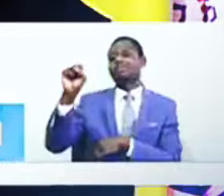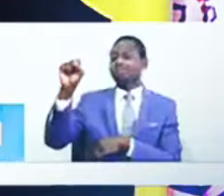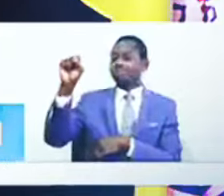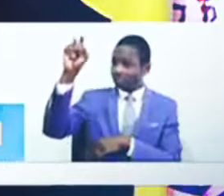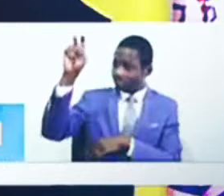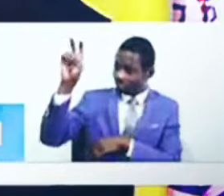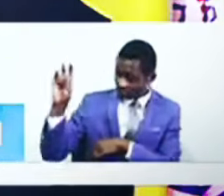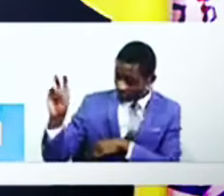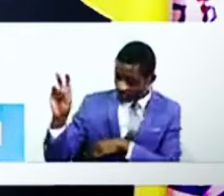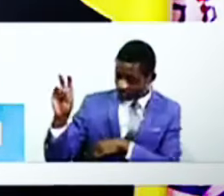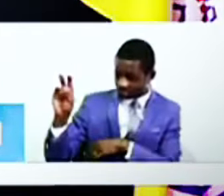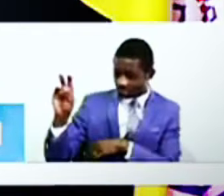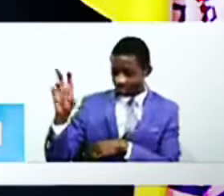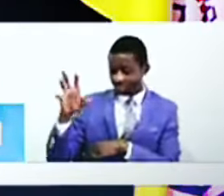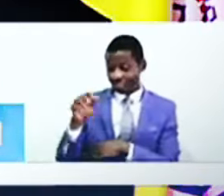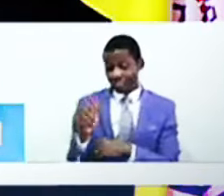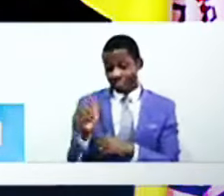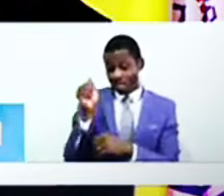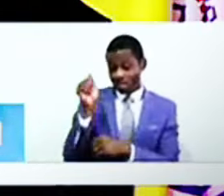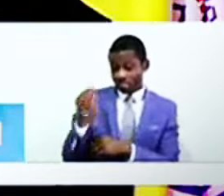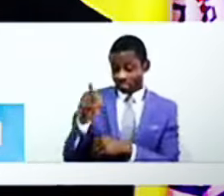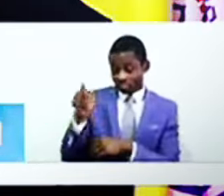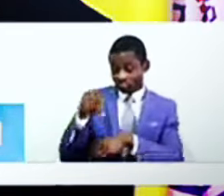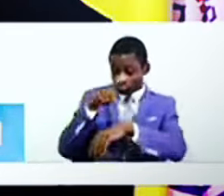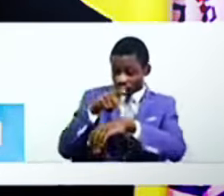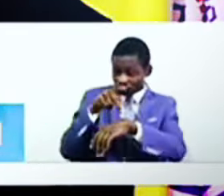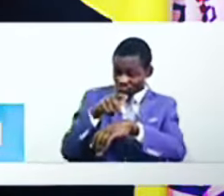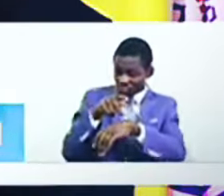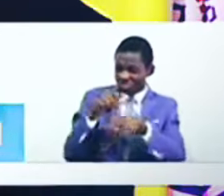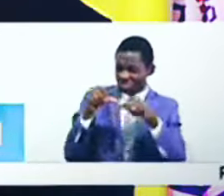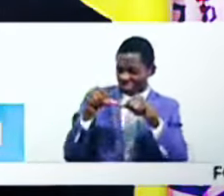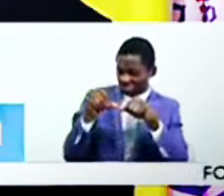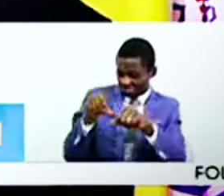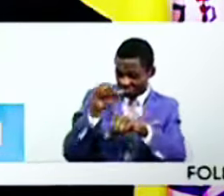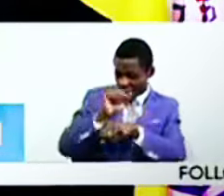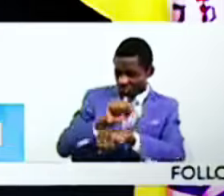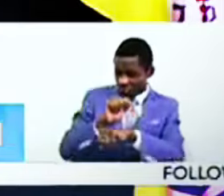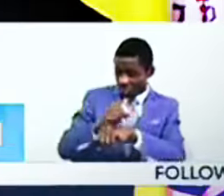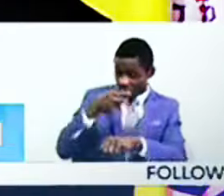17, the Apostle Paul still working very hard